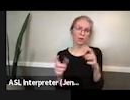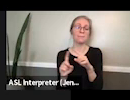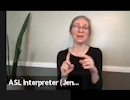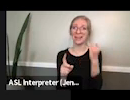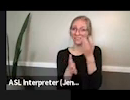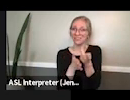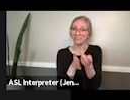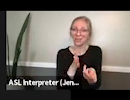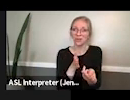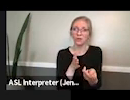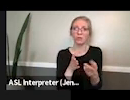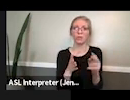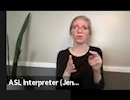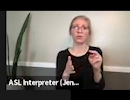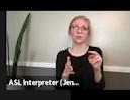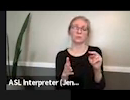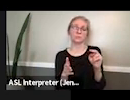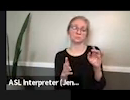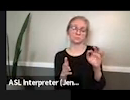newborn hearing screening,